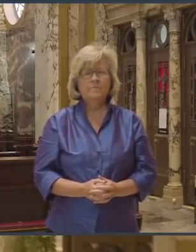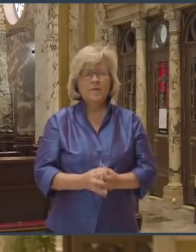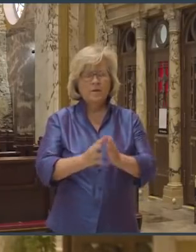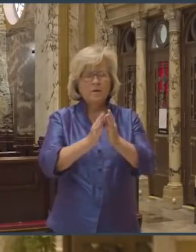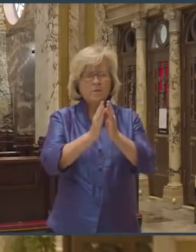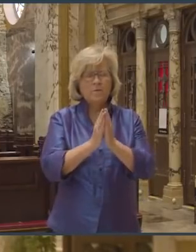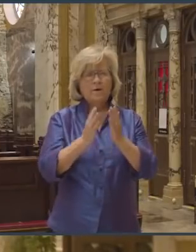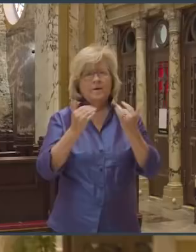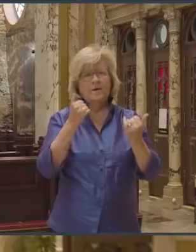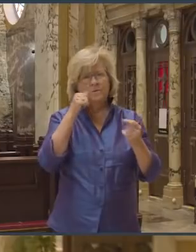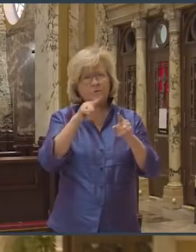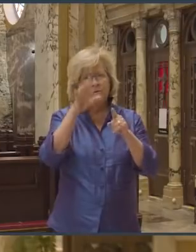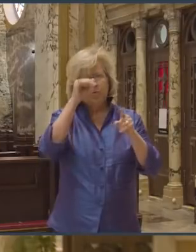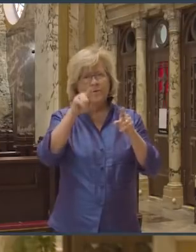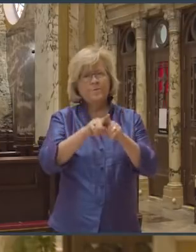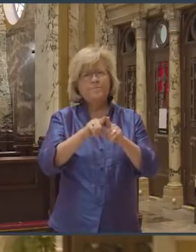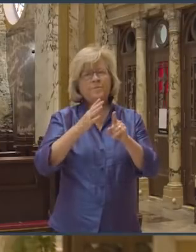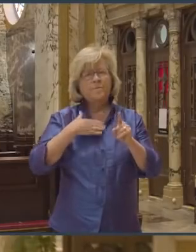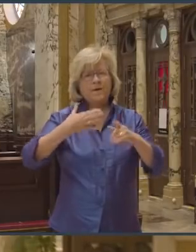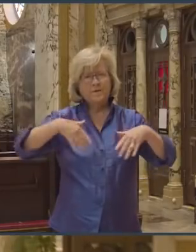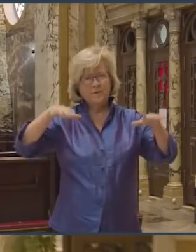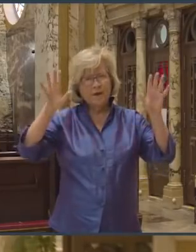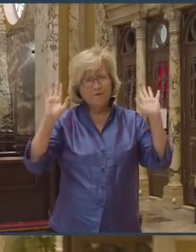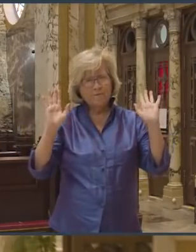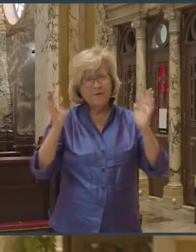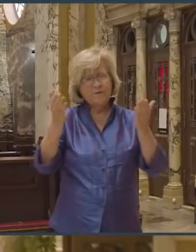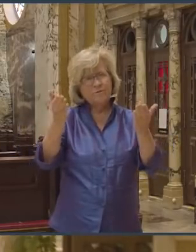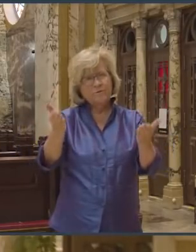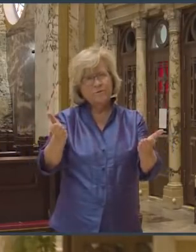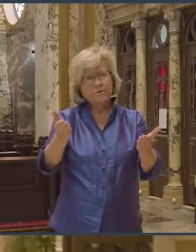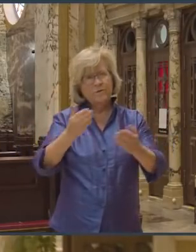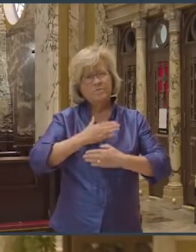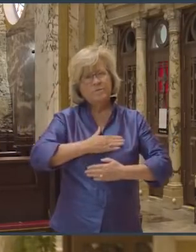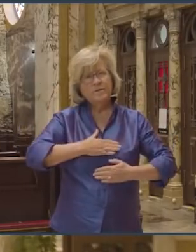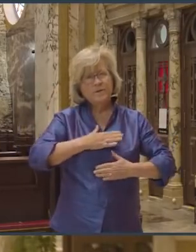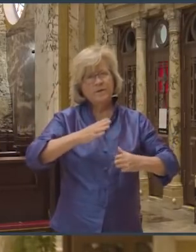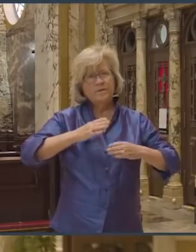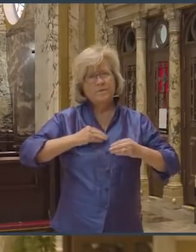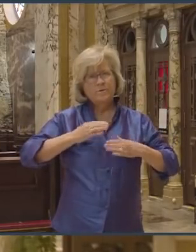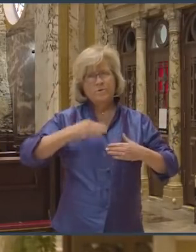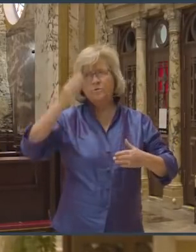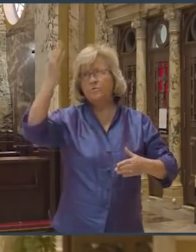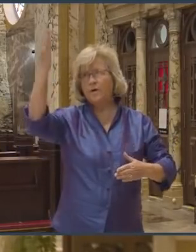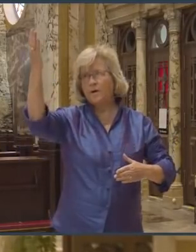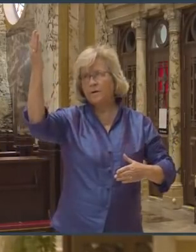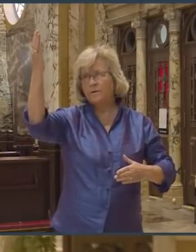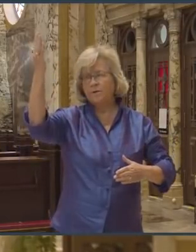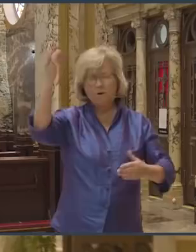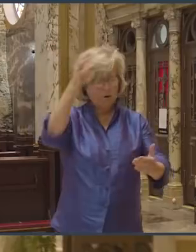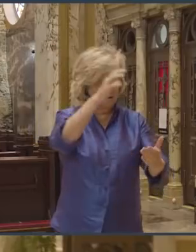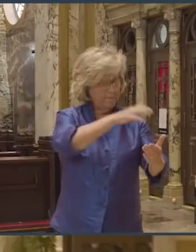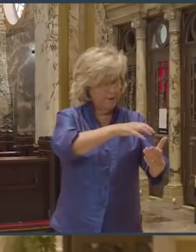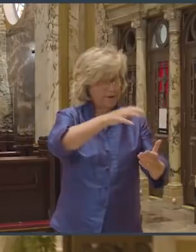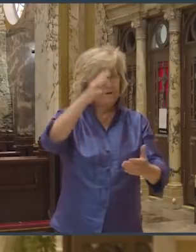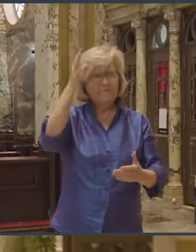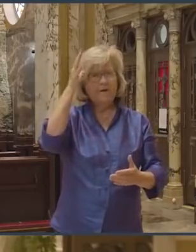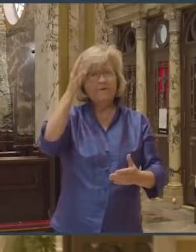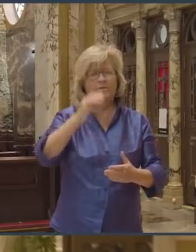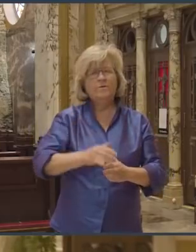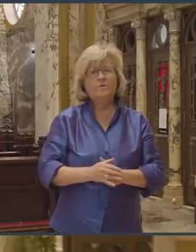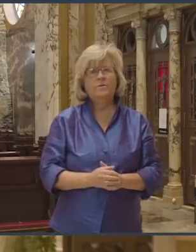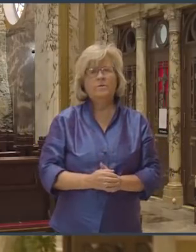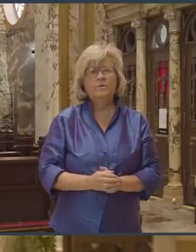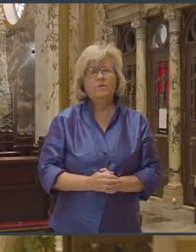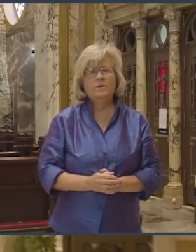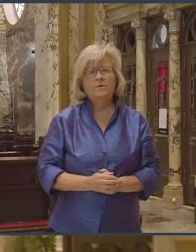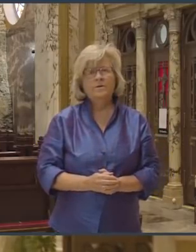Pray now, my sisters and brothers, that my sacrifice and yours may be pleasing and acceptable to God, our Almighty Father. May